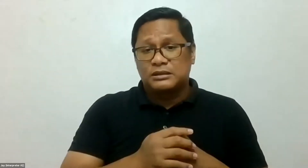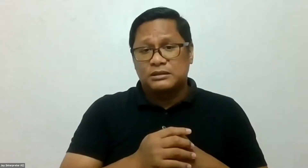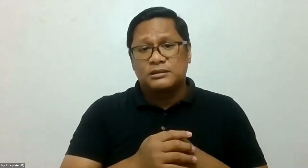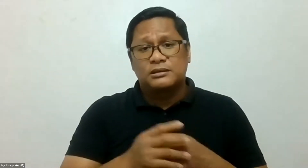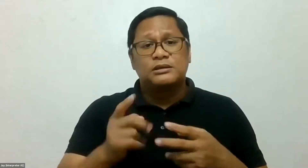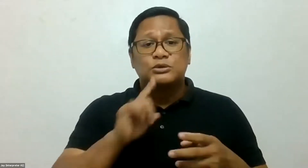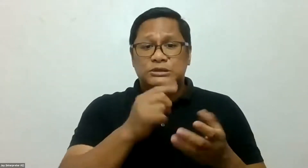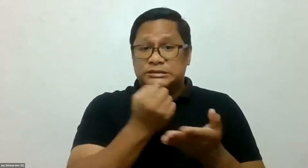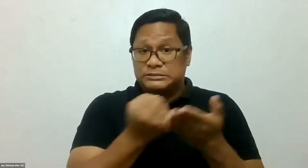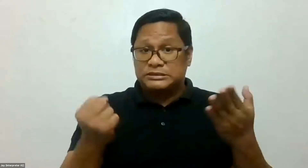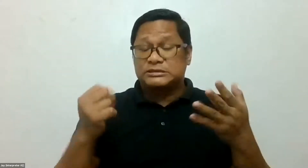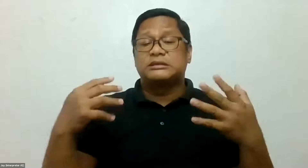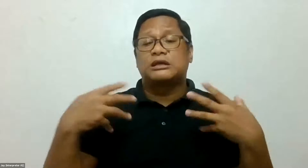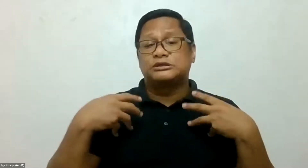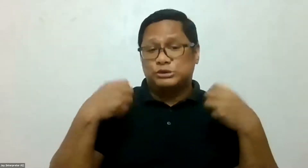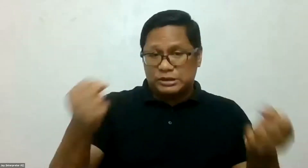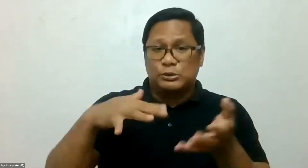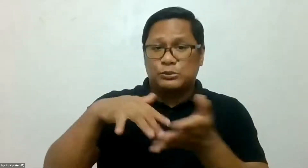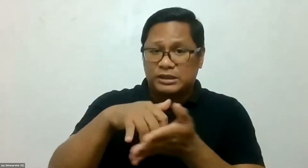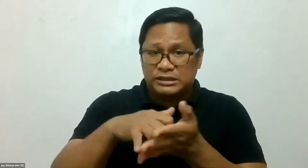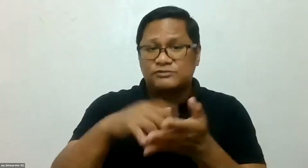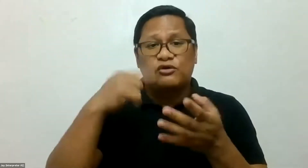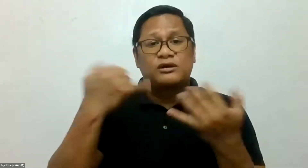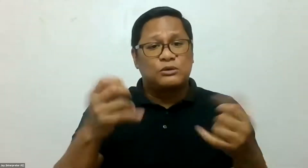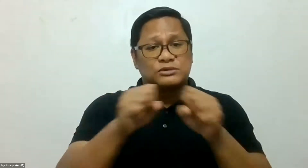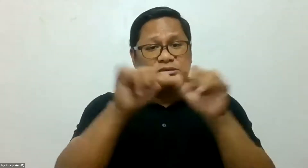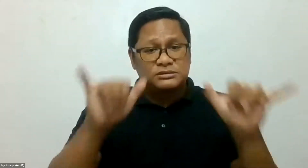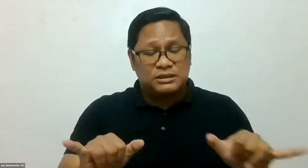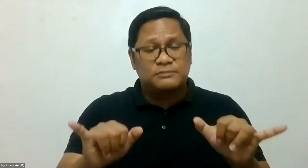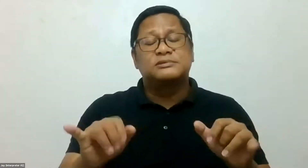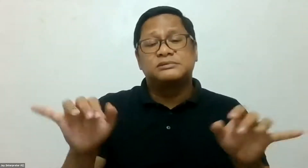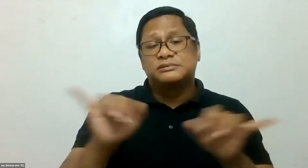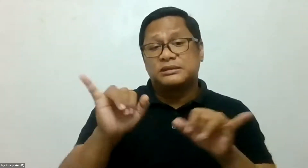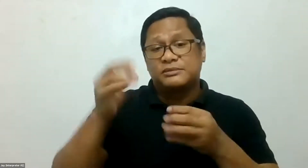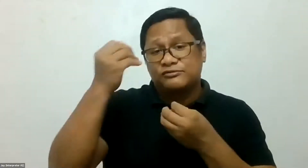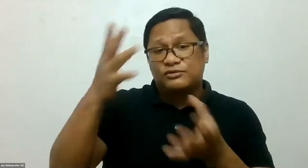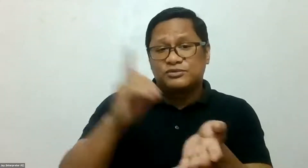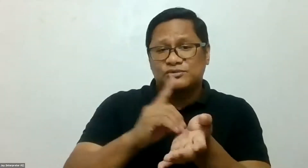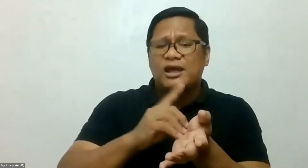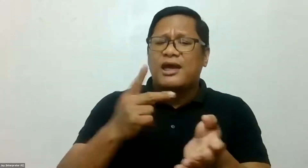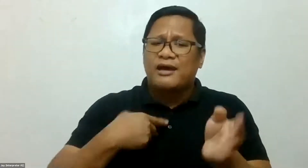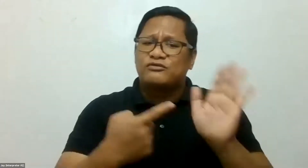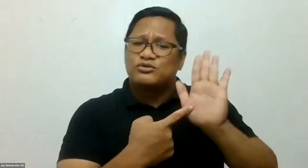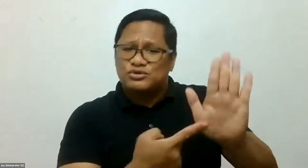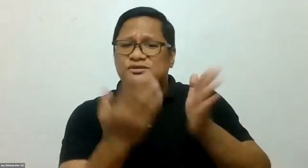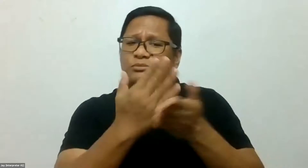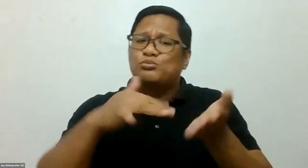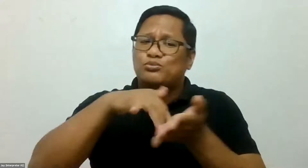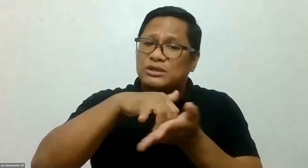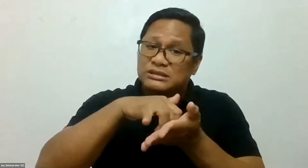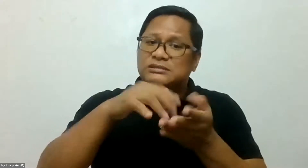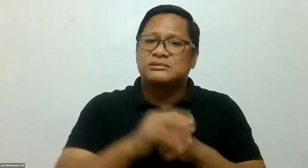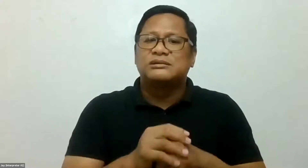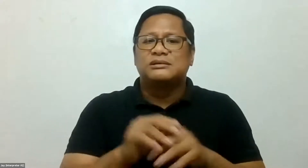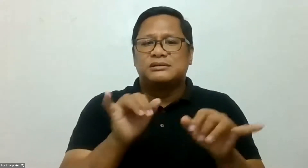light into the strength and the weakness of our health system. Or as Dr. Ulet mentioned, it showed cracks in the health system. And because it has affected